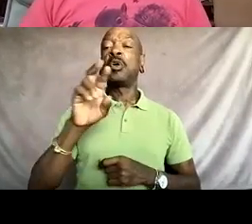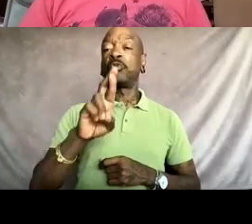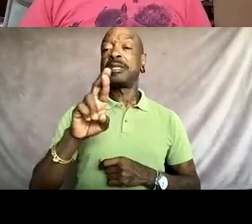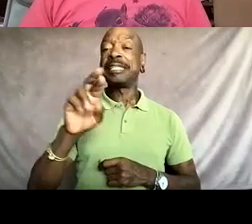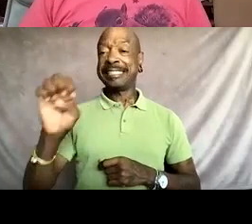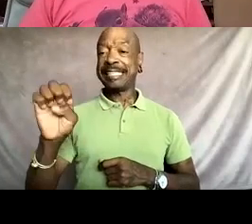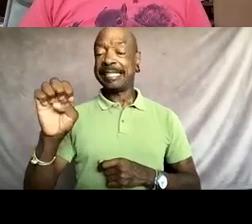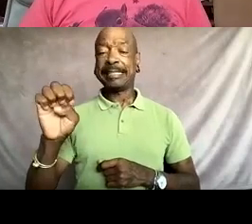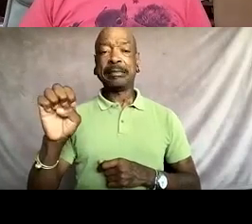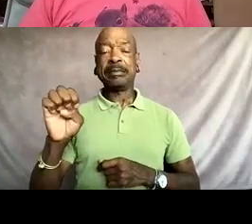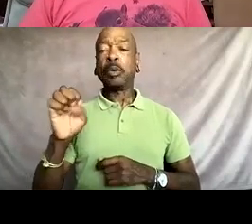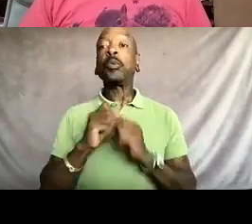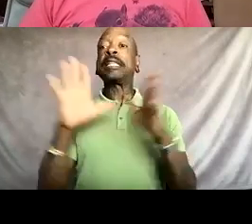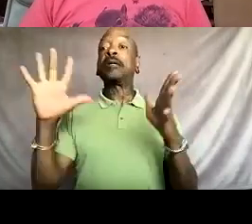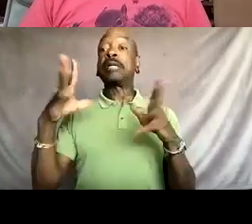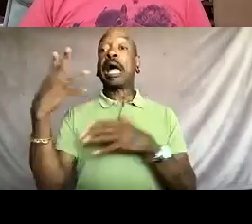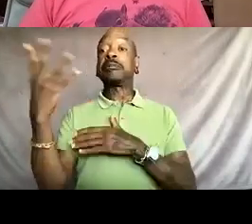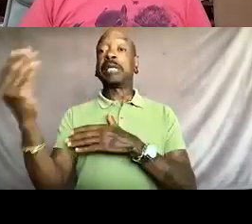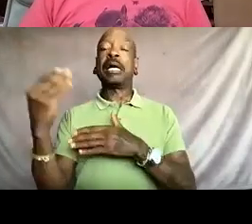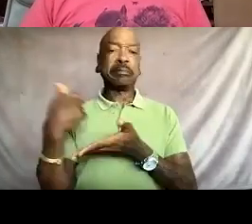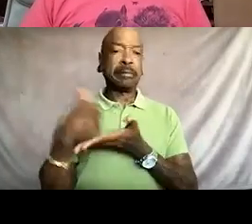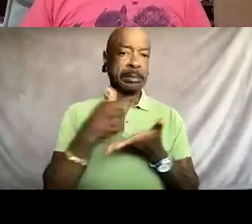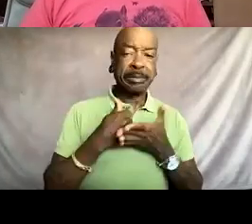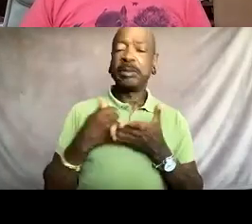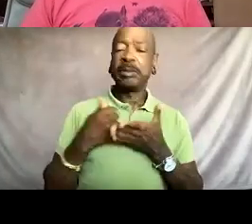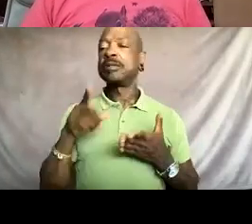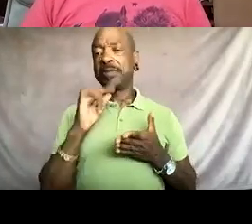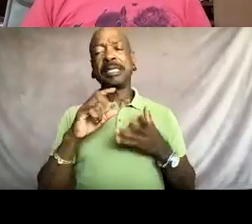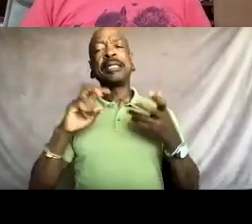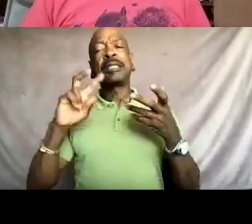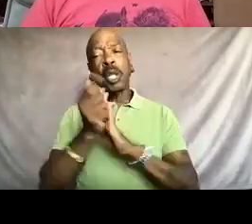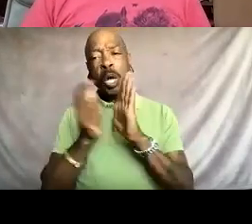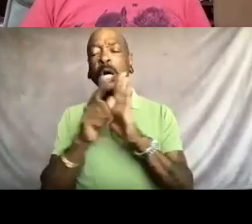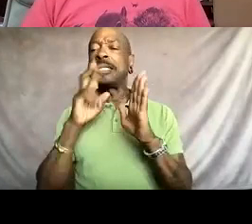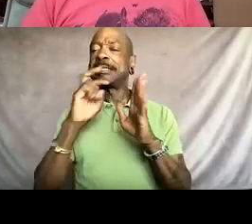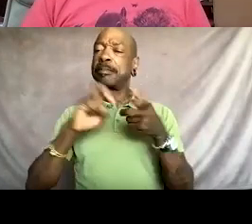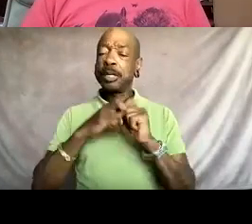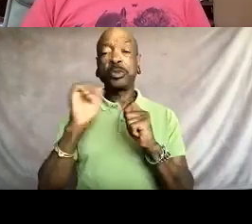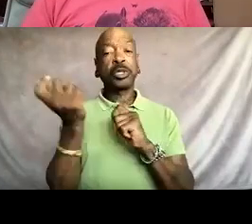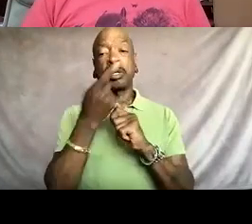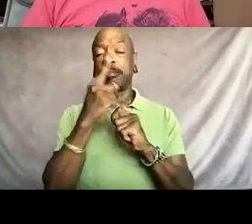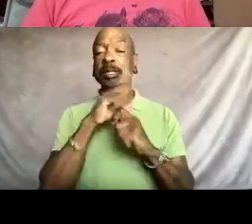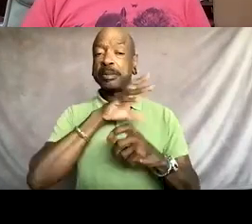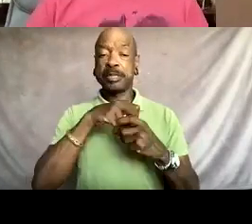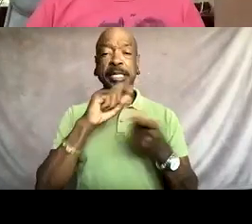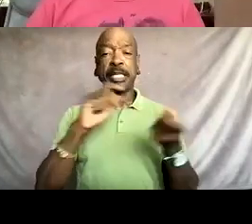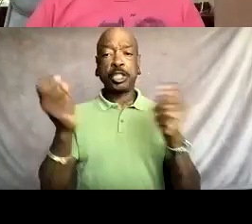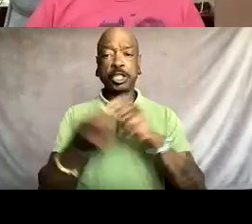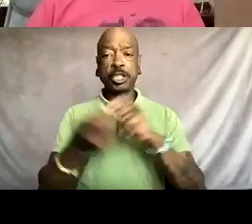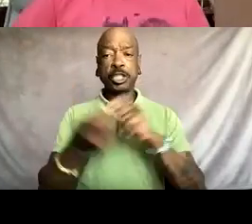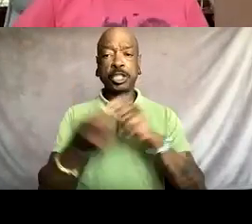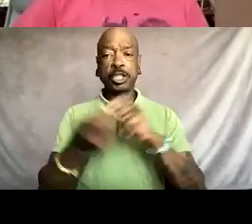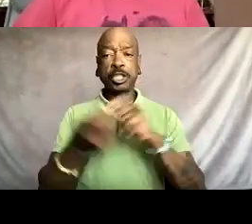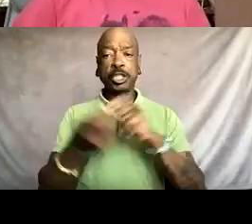like, the law is very problematic in so many ways, and we should all be participating in changing it, because otherwise it threatens the